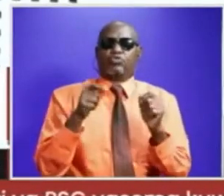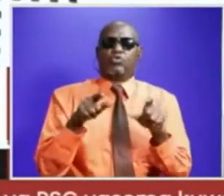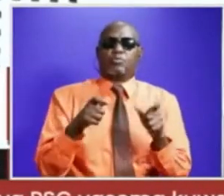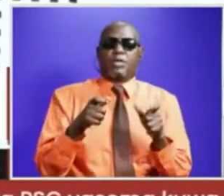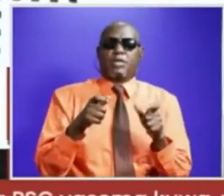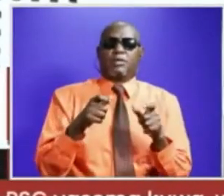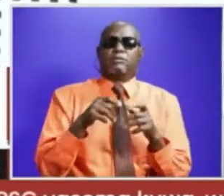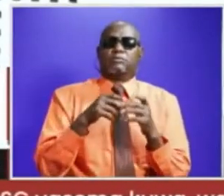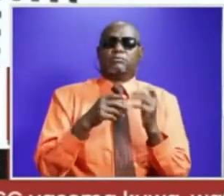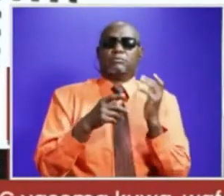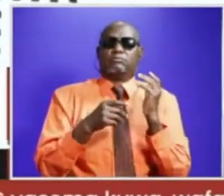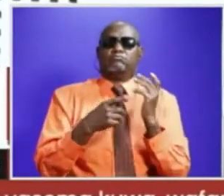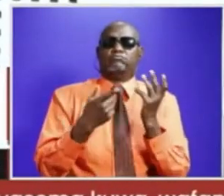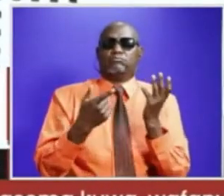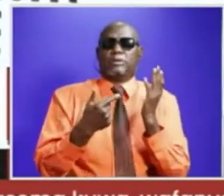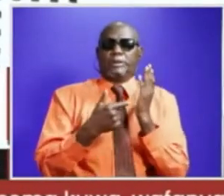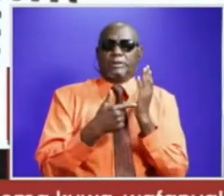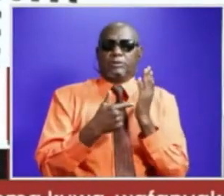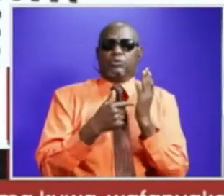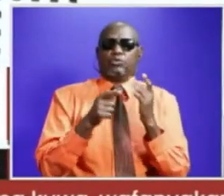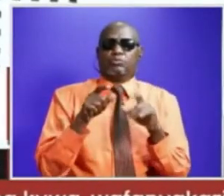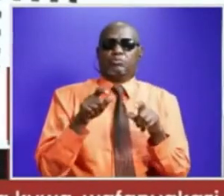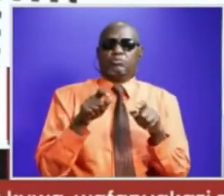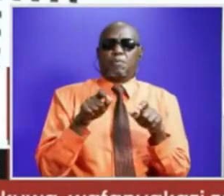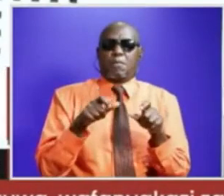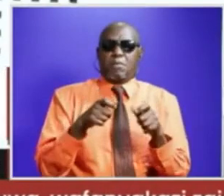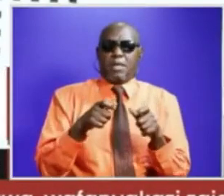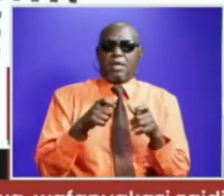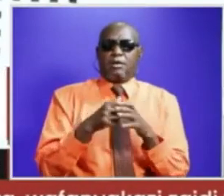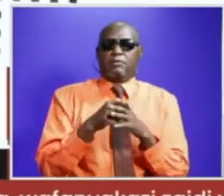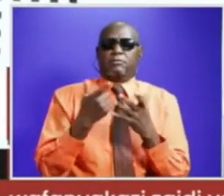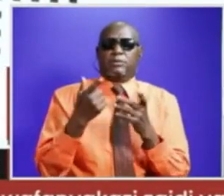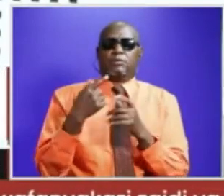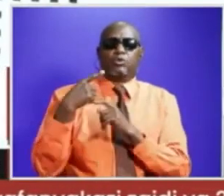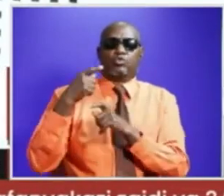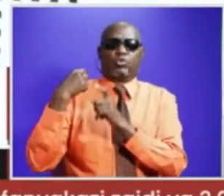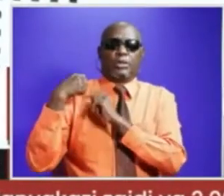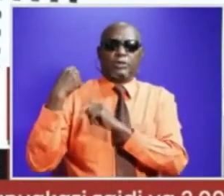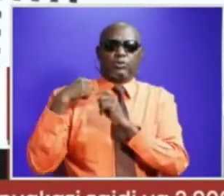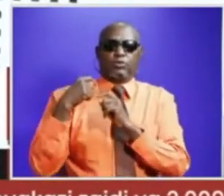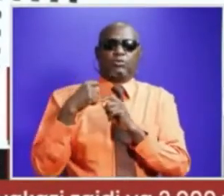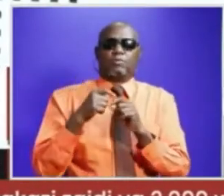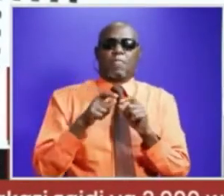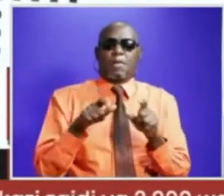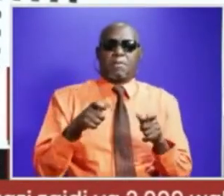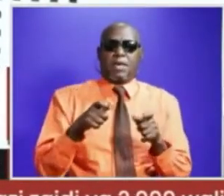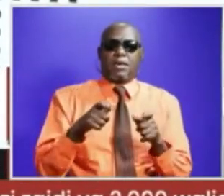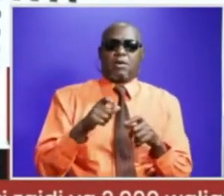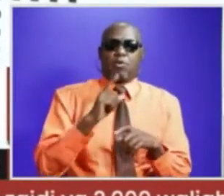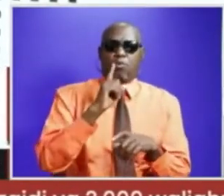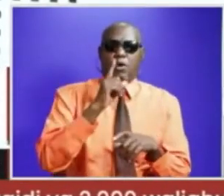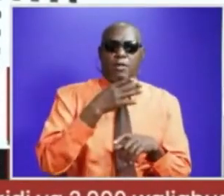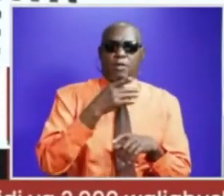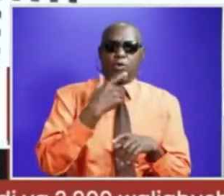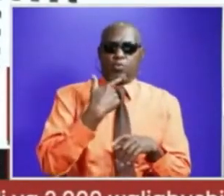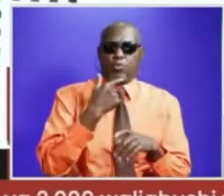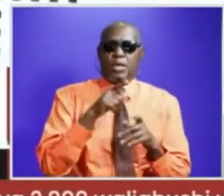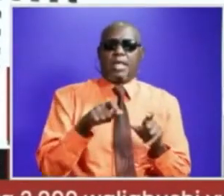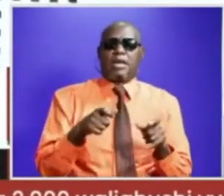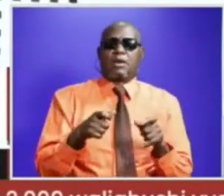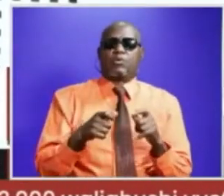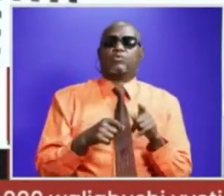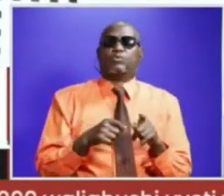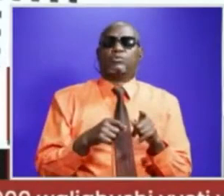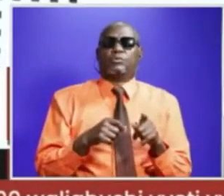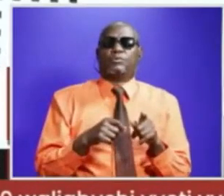call digital media, it's worth noting that traditional media, one of them being radio, still has